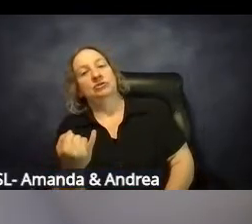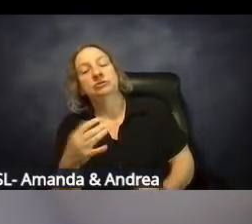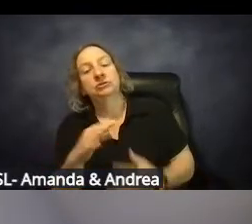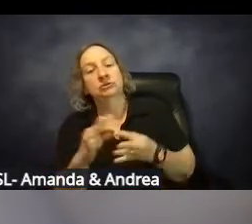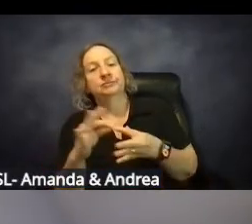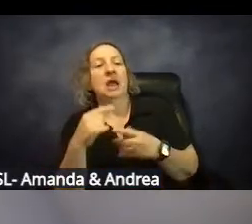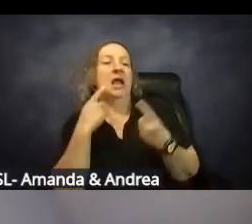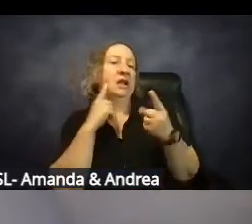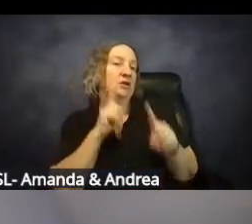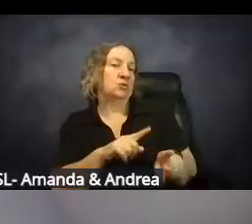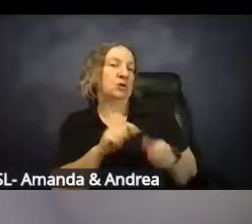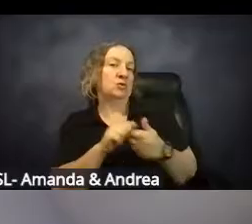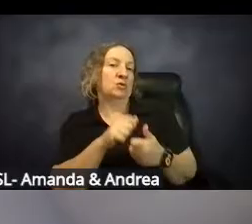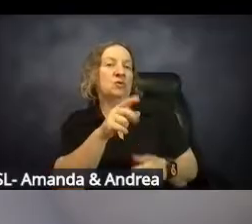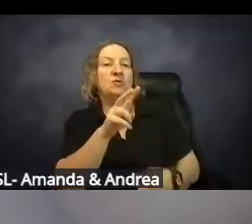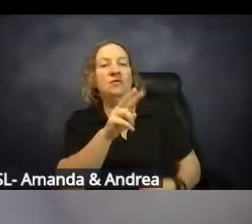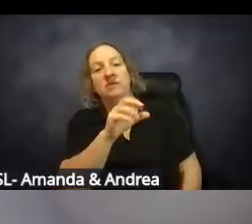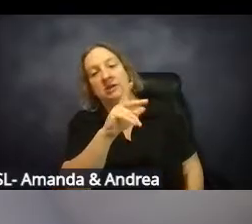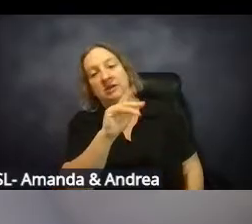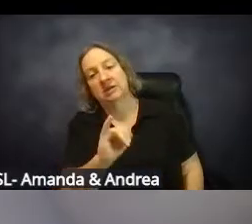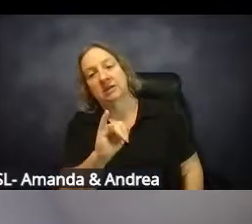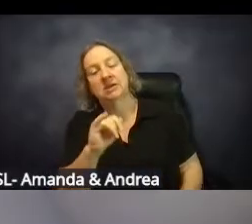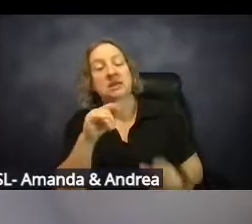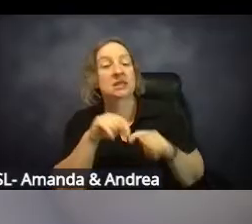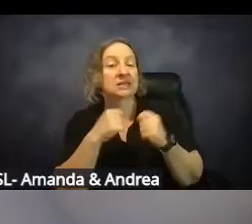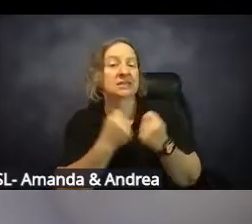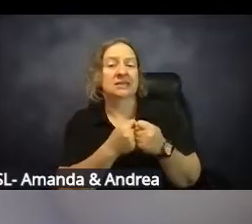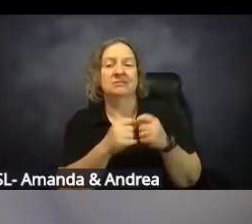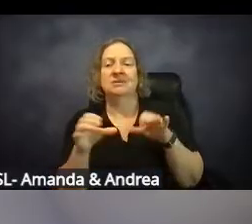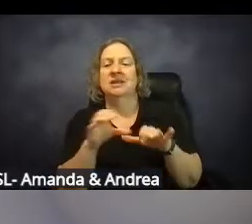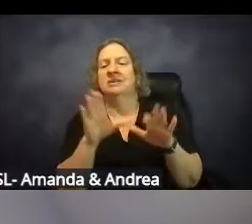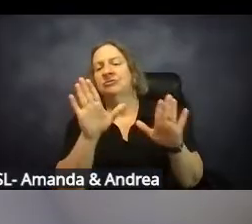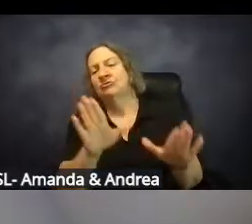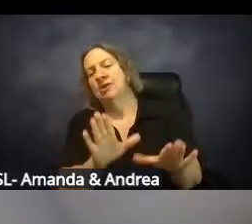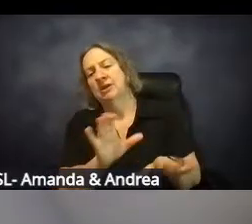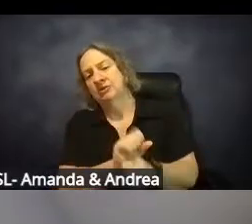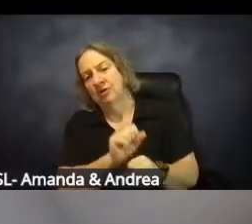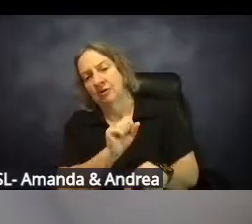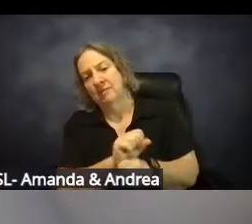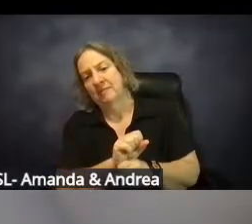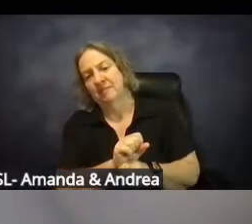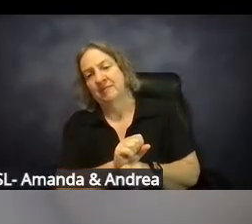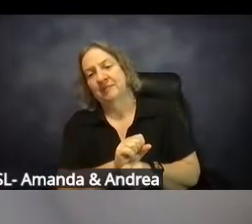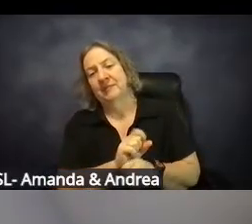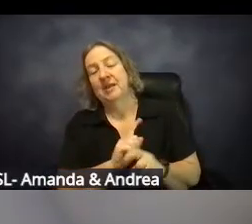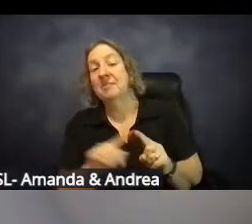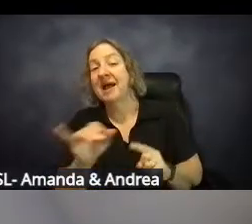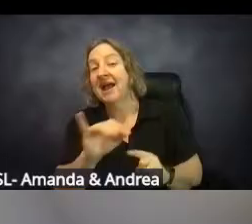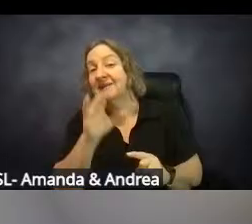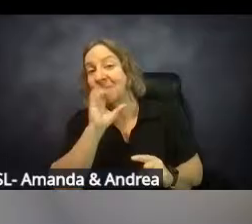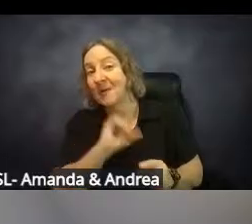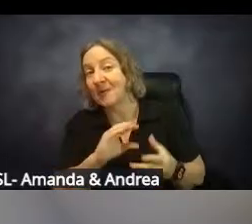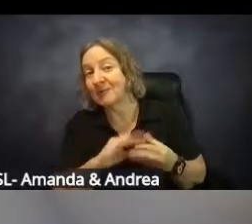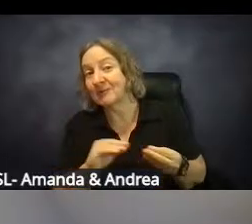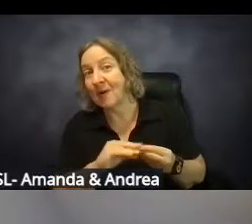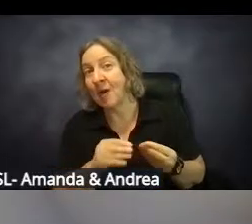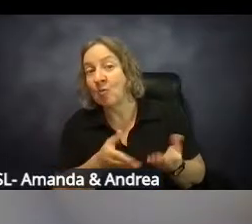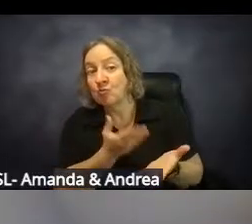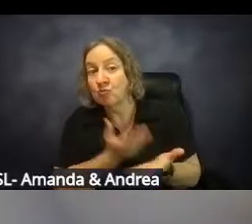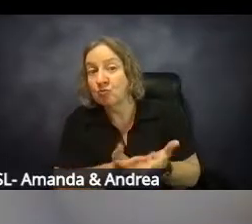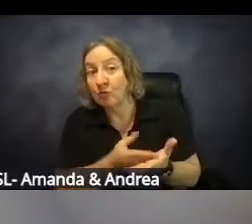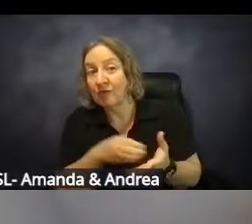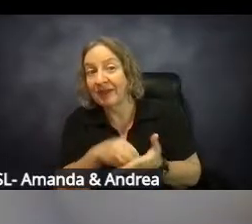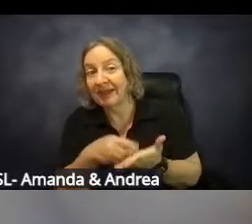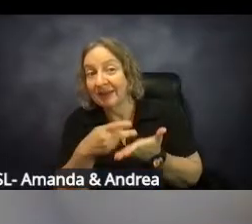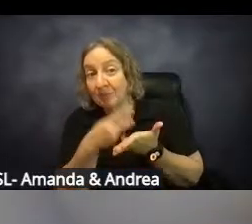I think the team has done a fantastic job, but as the old saying goes, the proof is in the pudding.